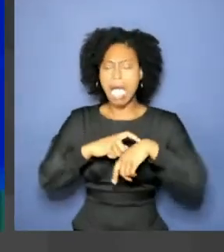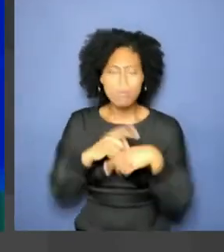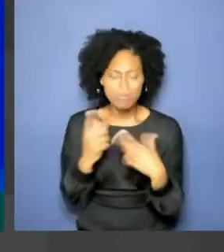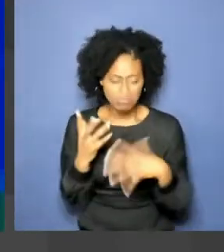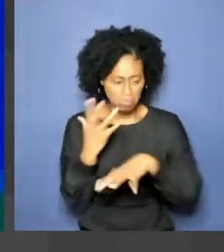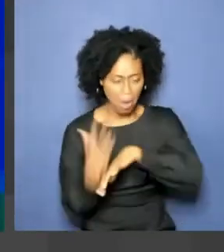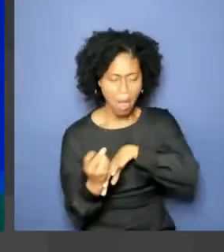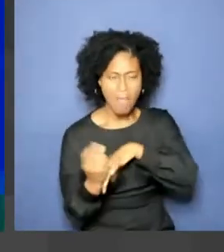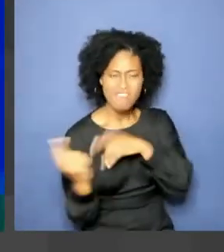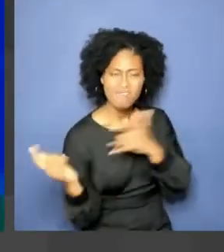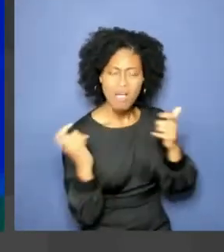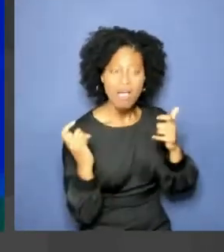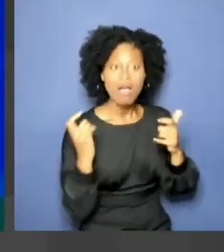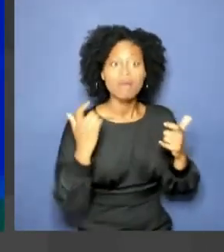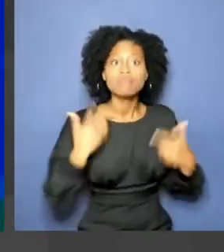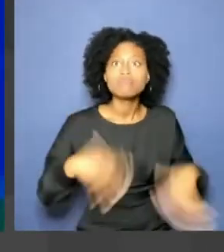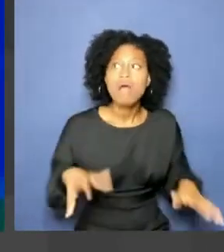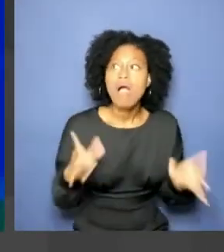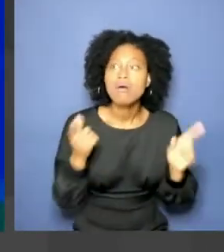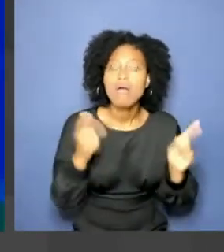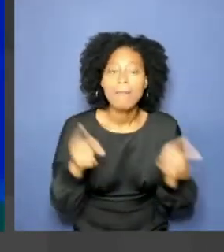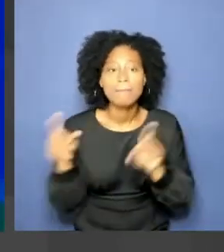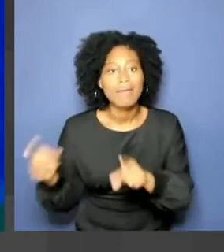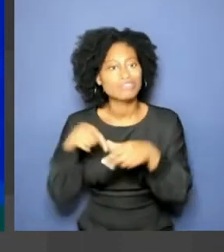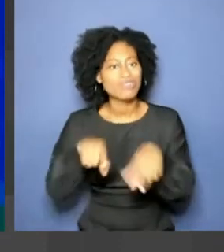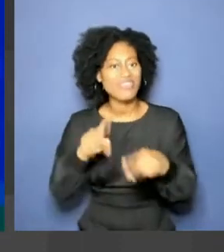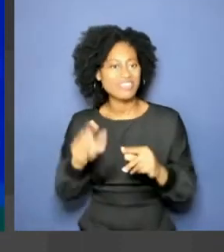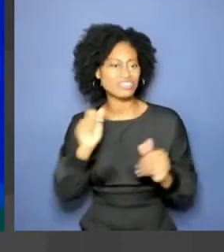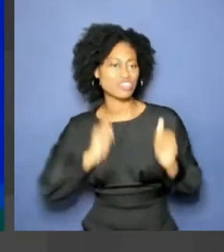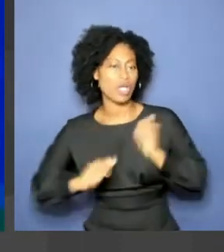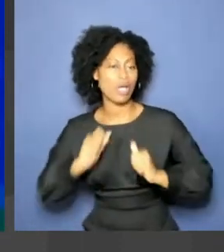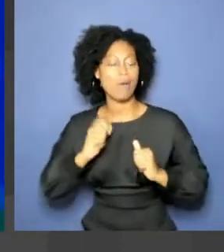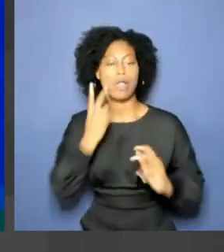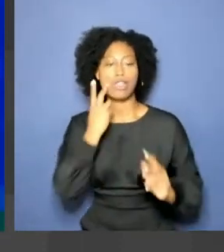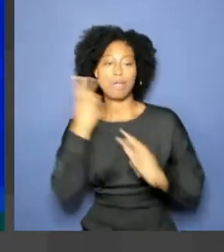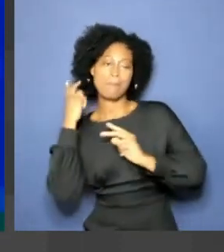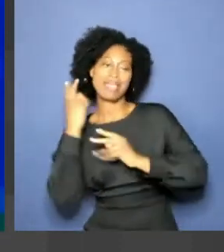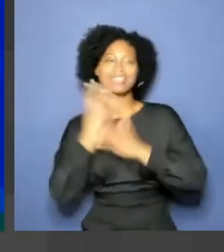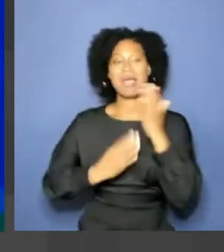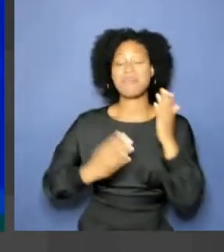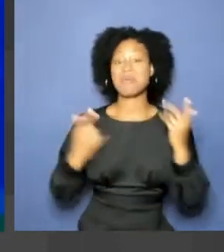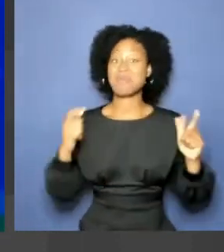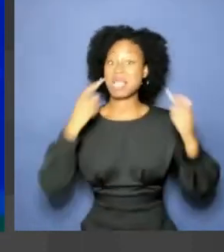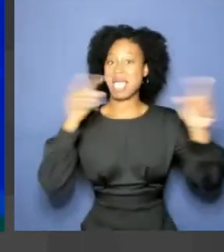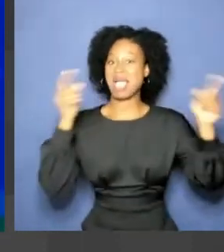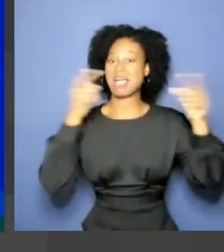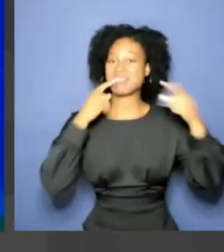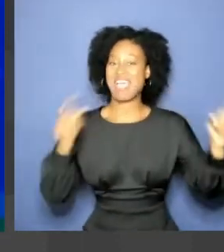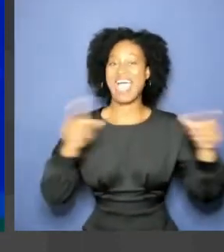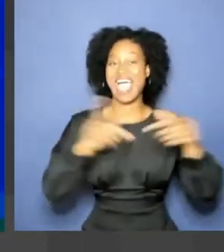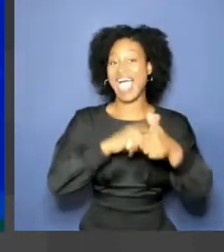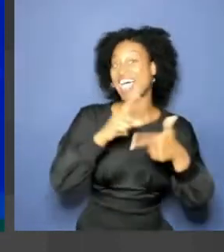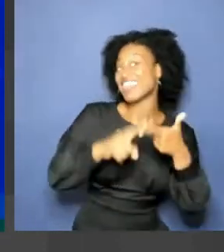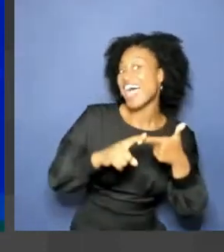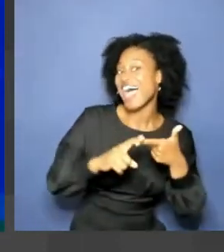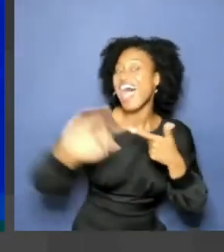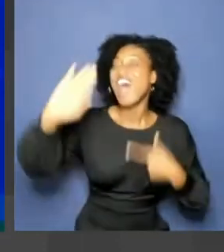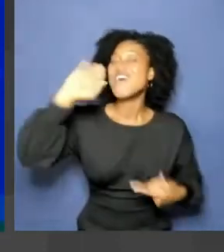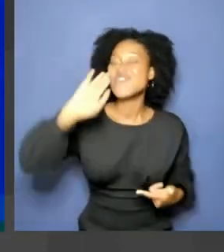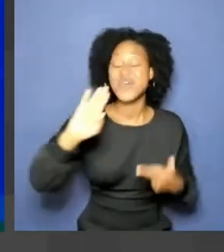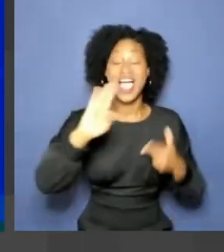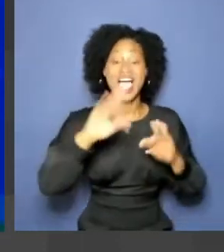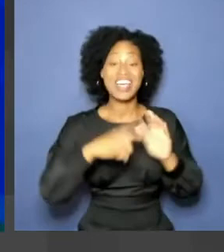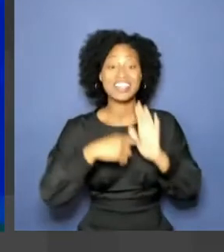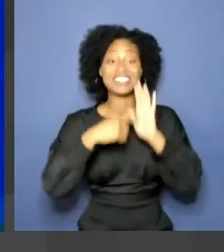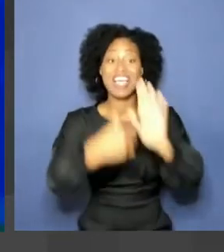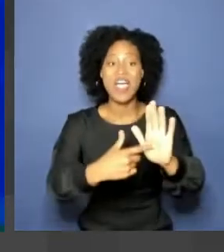And a lot has happened during this show. So let's look back at some of the biggest announcements, and then we will reveal the